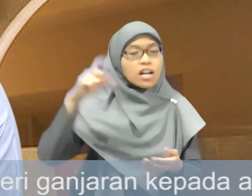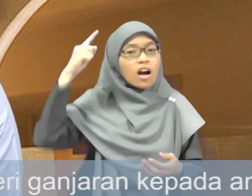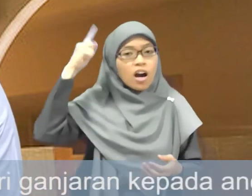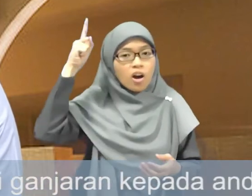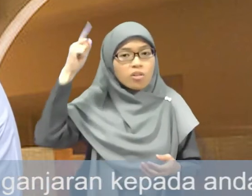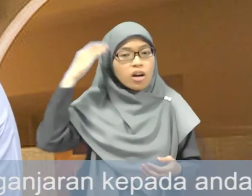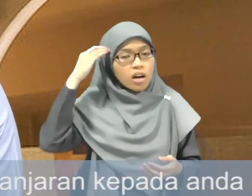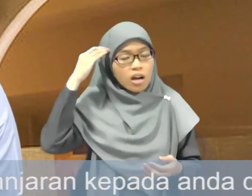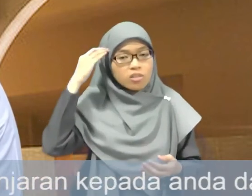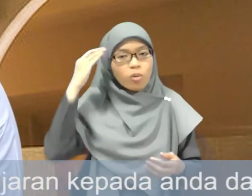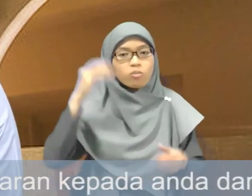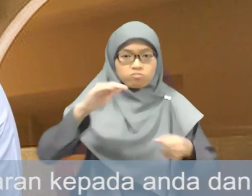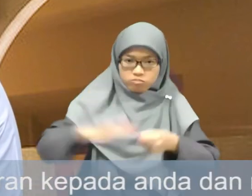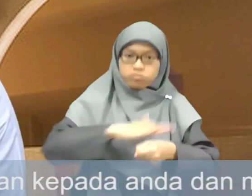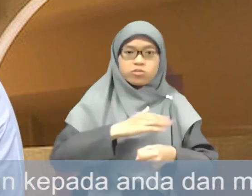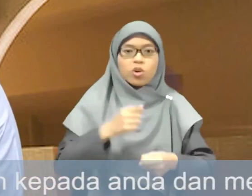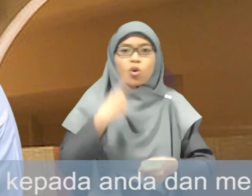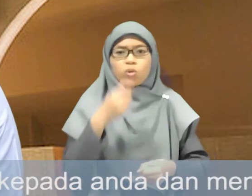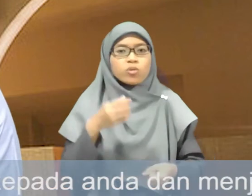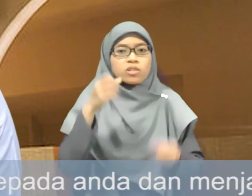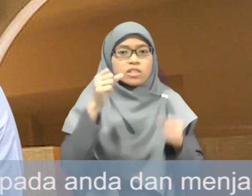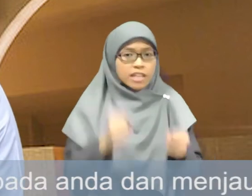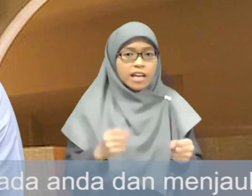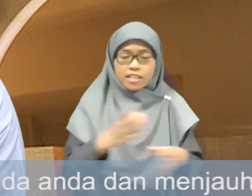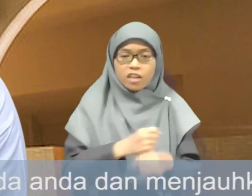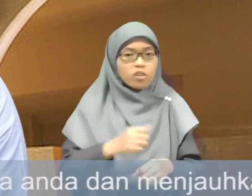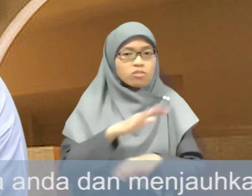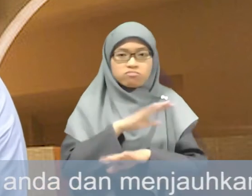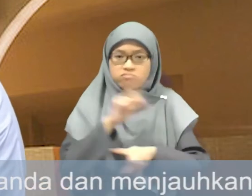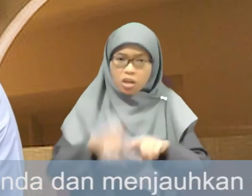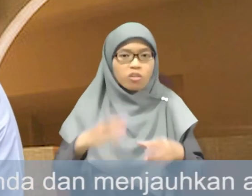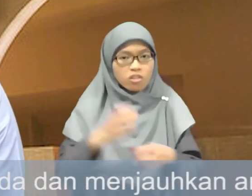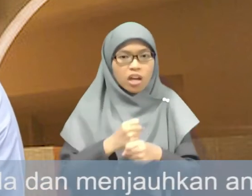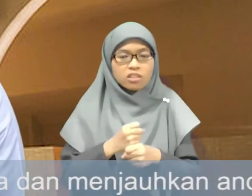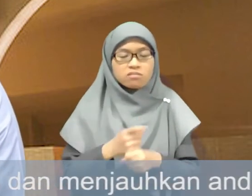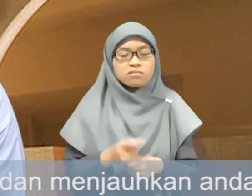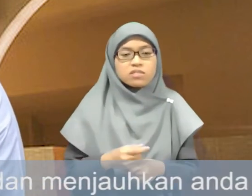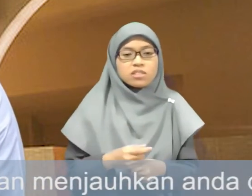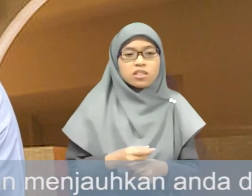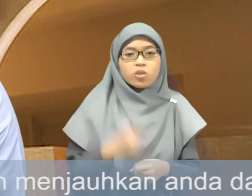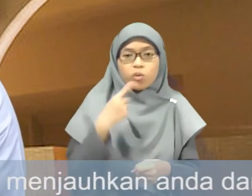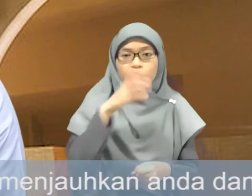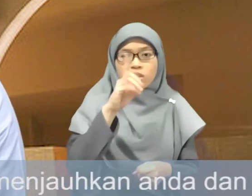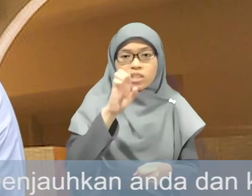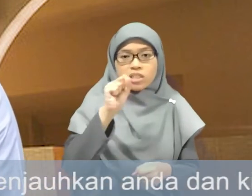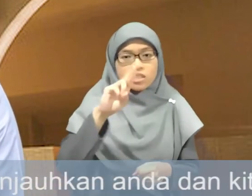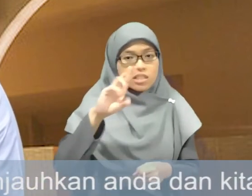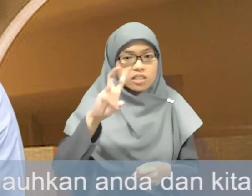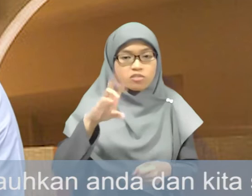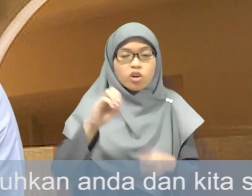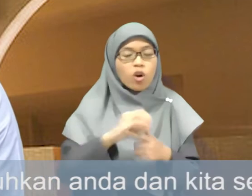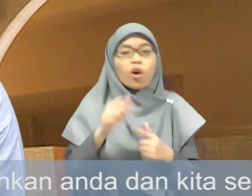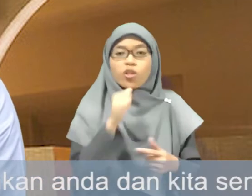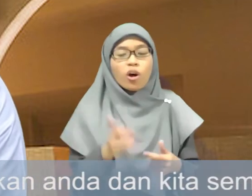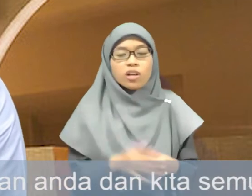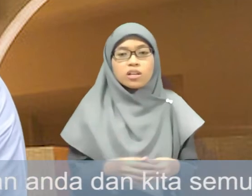knowledge in whoever deserves it or does not deserve it. And lastly, ladies and gentlemen, brothers and sisters, before I